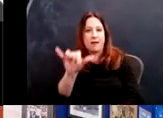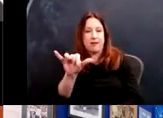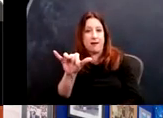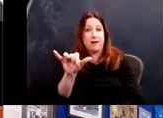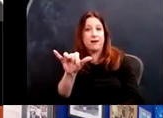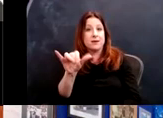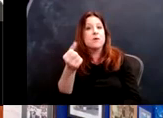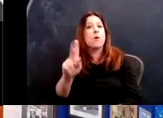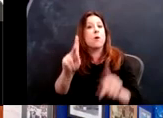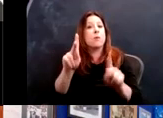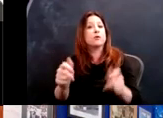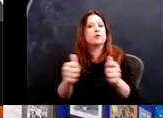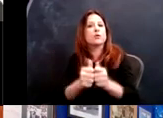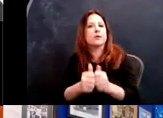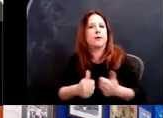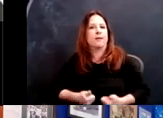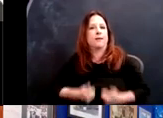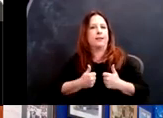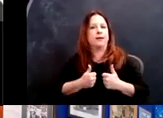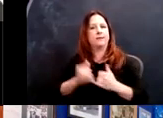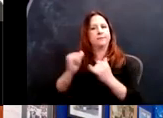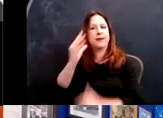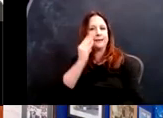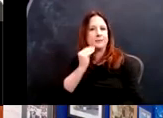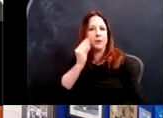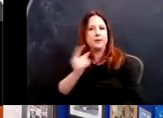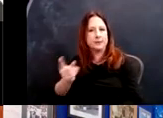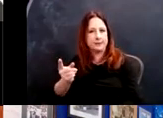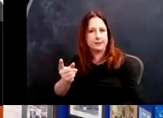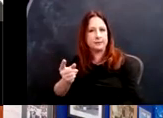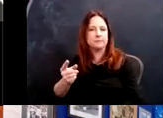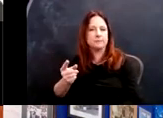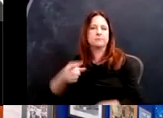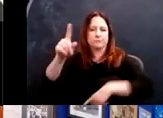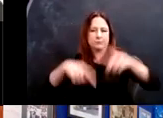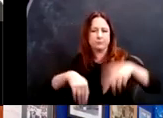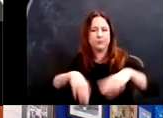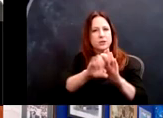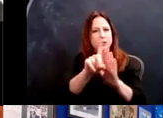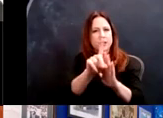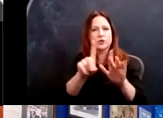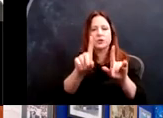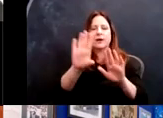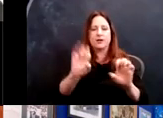lived experience in recovery, educational background, socioeconomic,